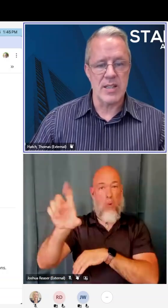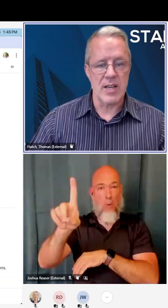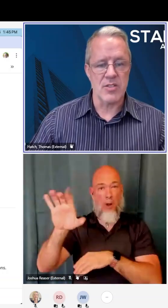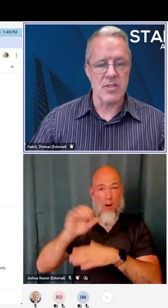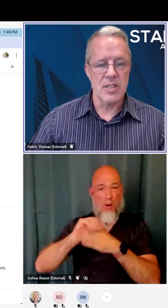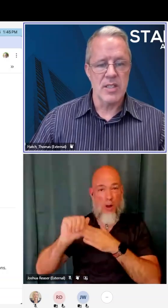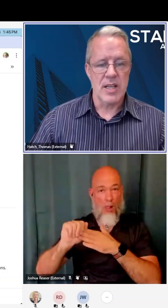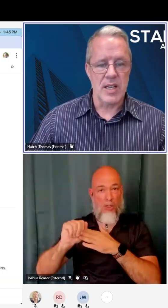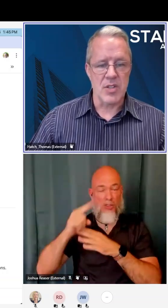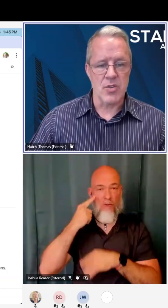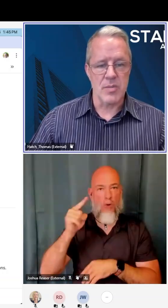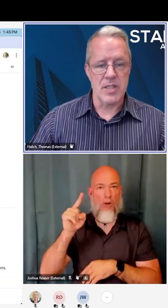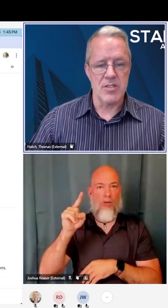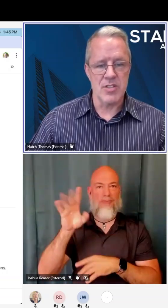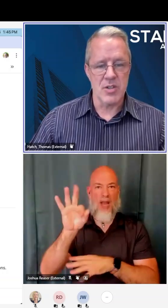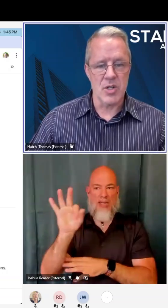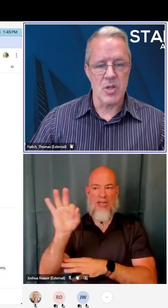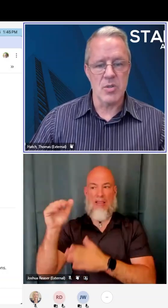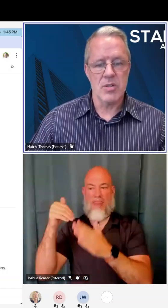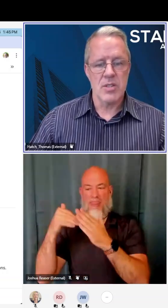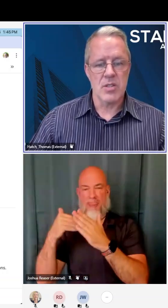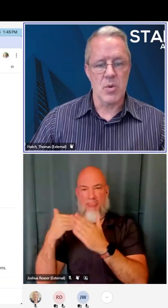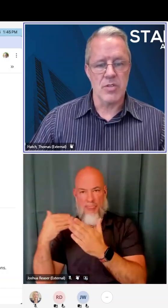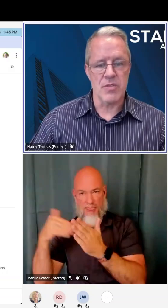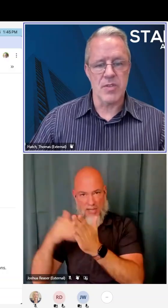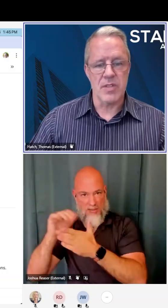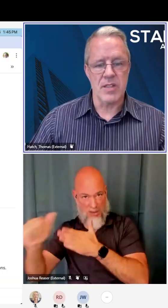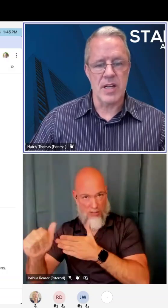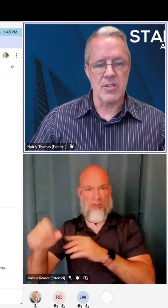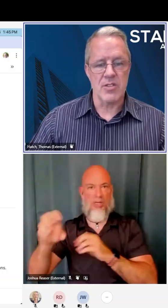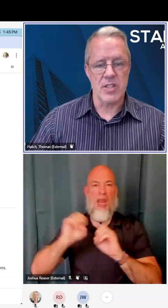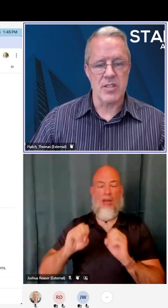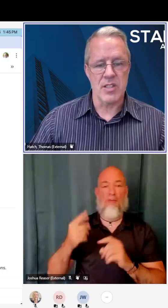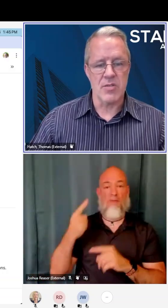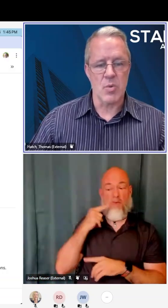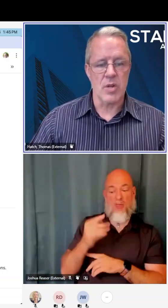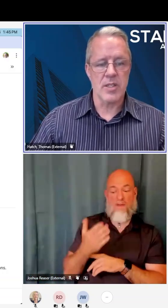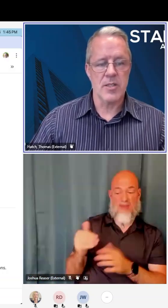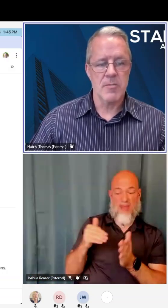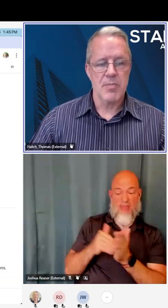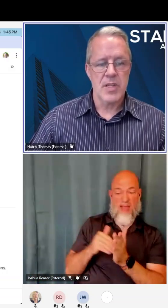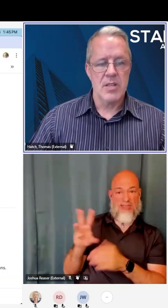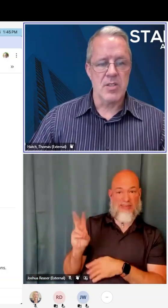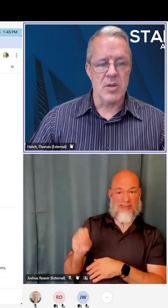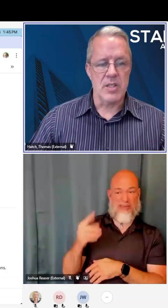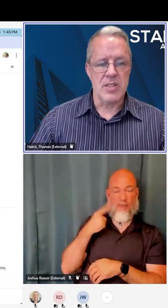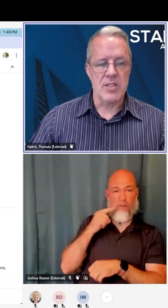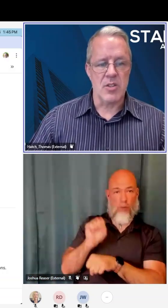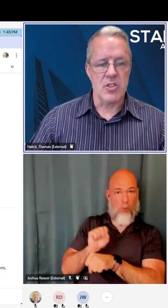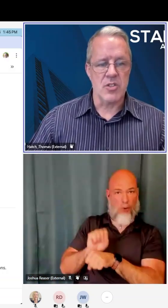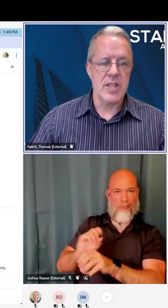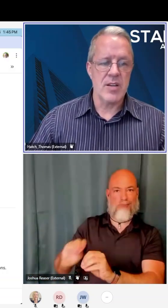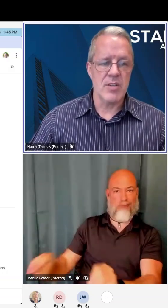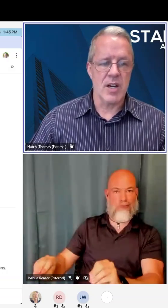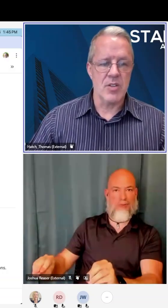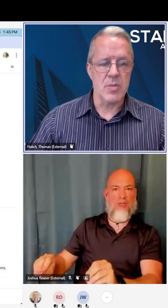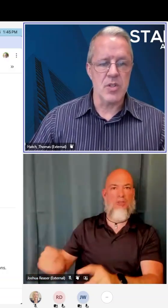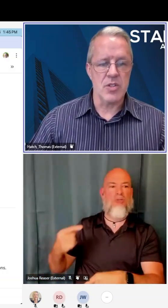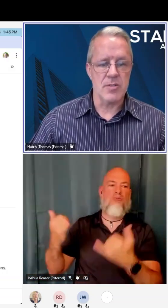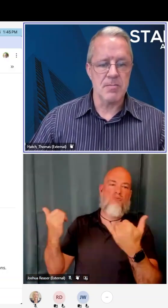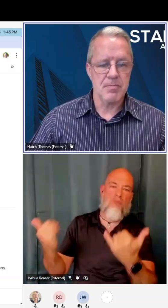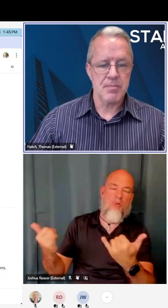the $19,000, and I've contributed $0 towards the $15,060 for work. So in this case, I'll choose